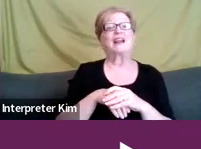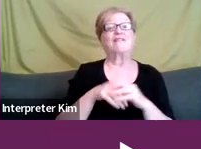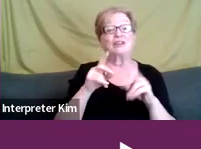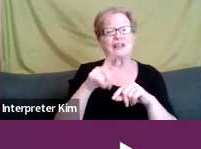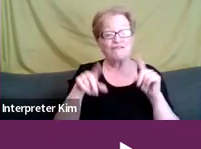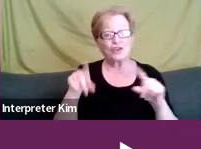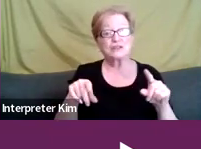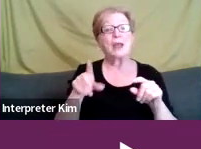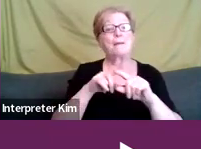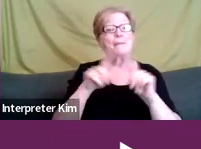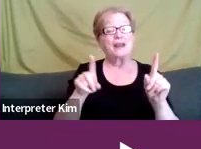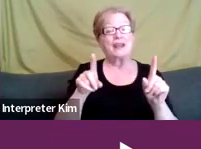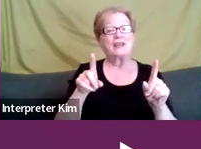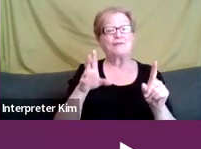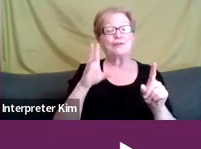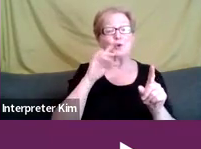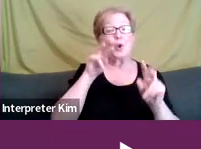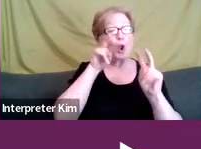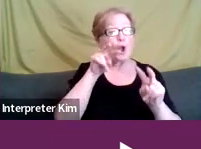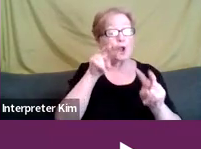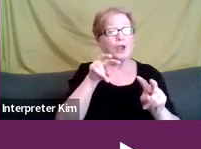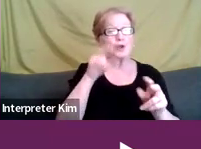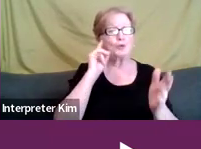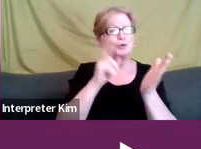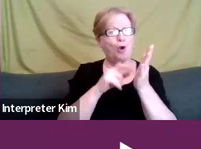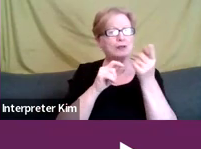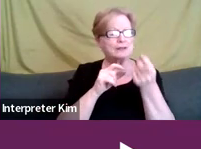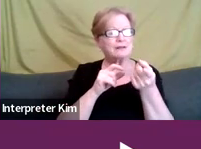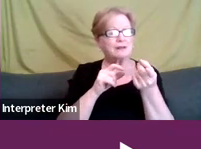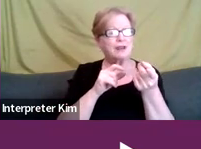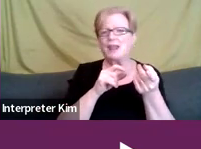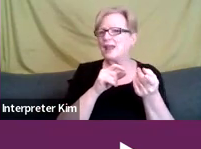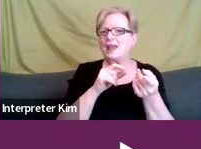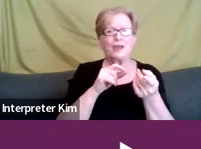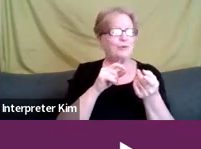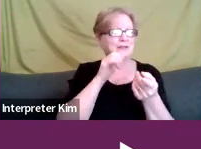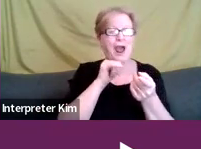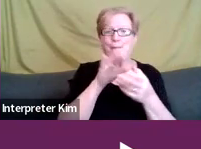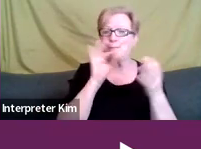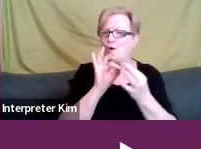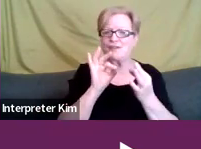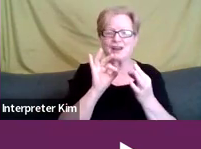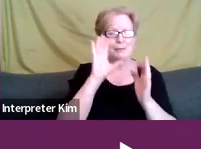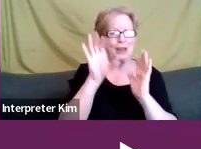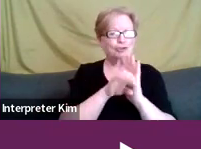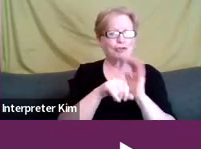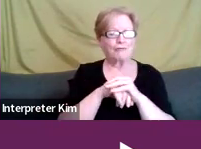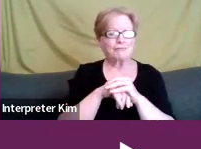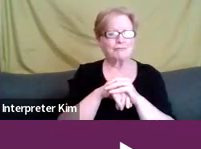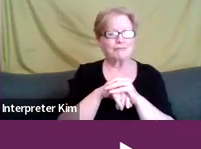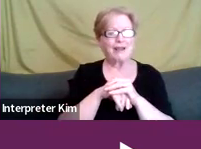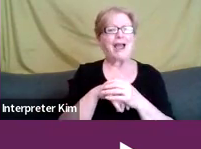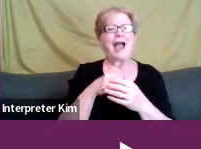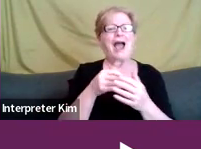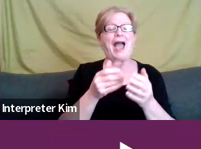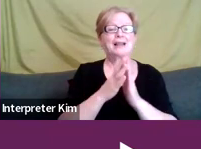But as you take a close look at it, you can tell that it wasn't exactly a perfect picture. I asked it to place